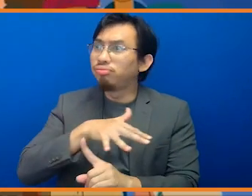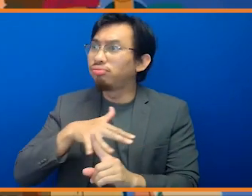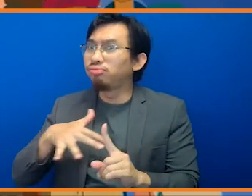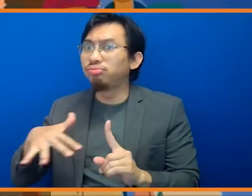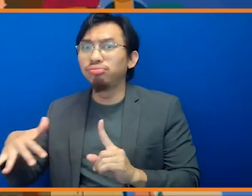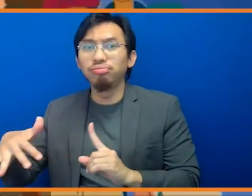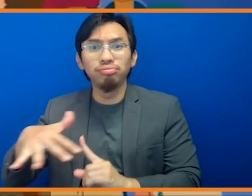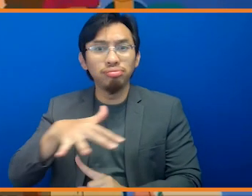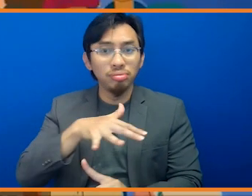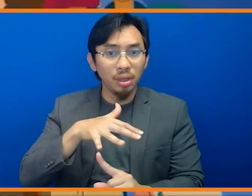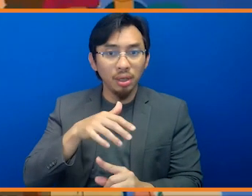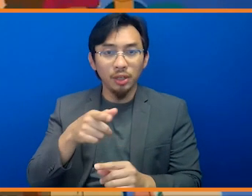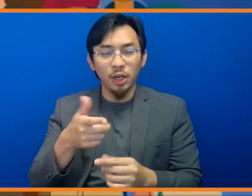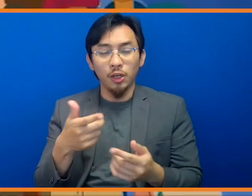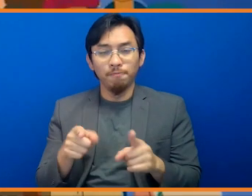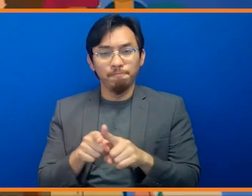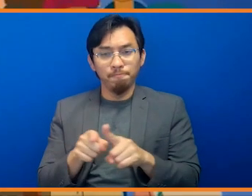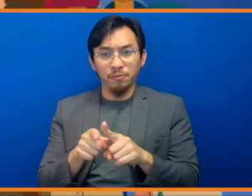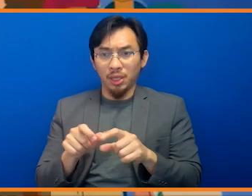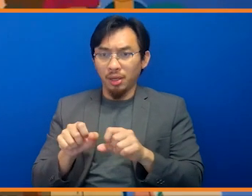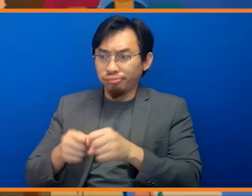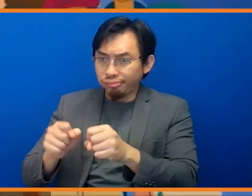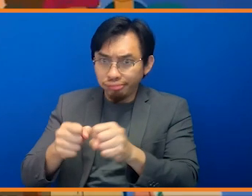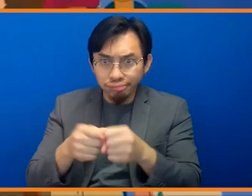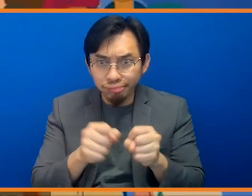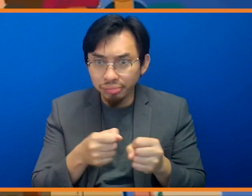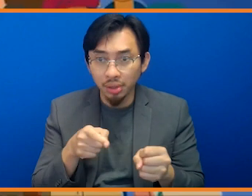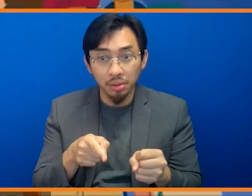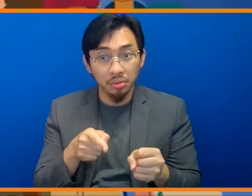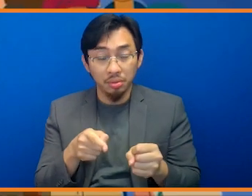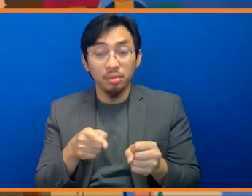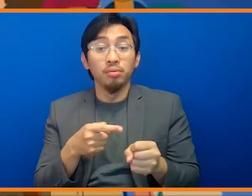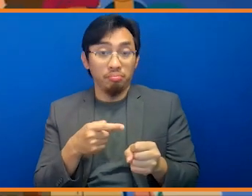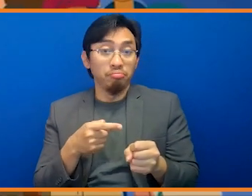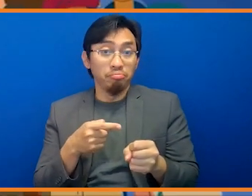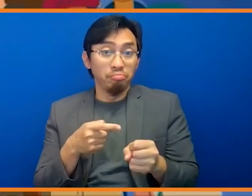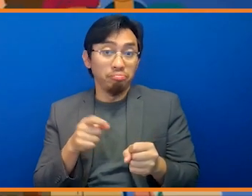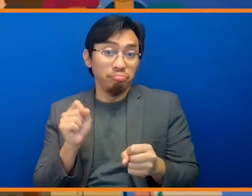surroundings that are not directly damaged is also required.